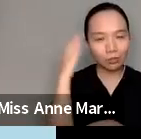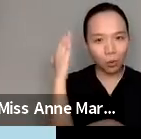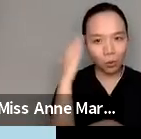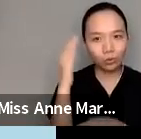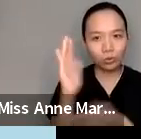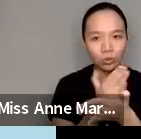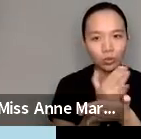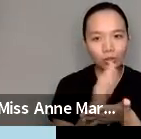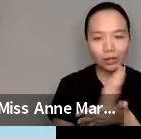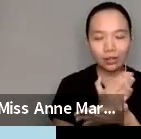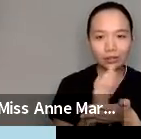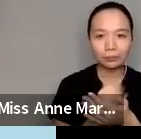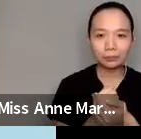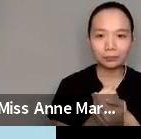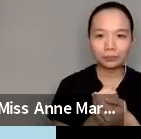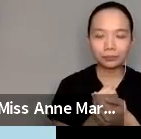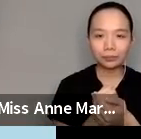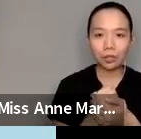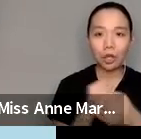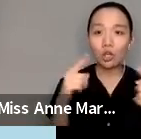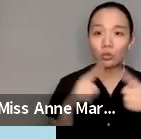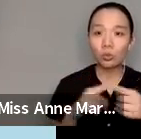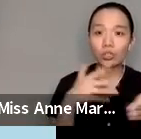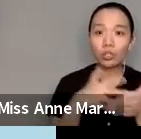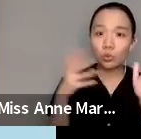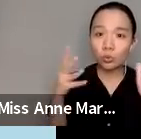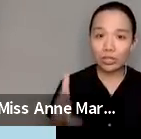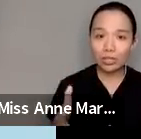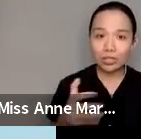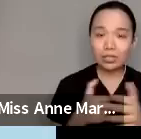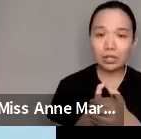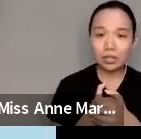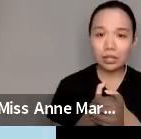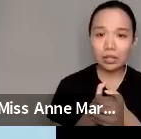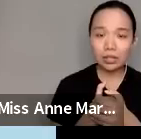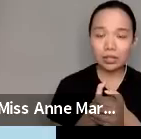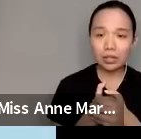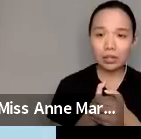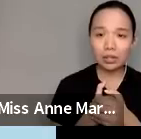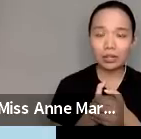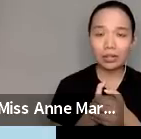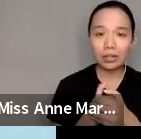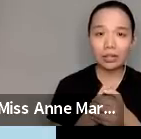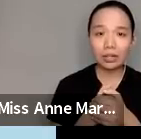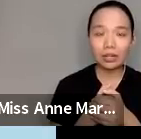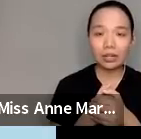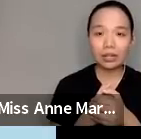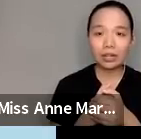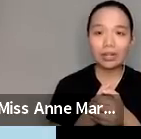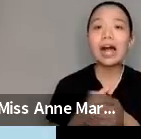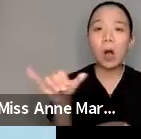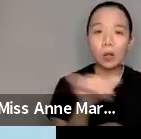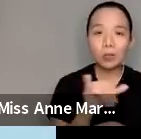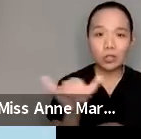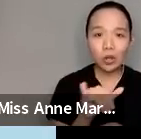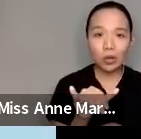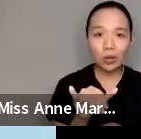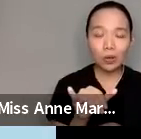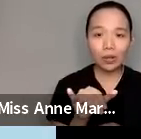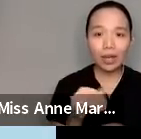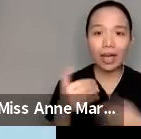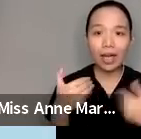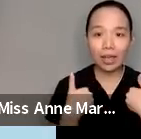share the knowledge of them to the students for being achieved well. It also has